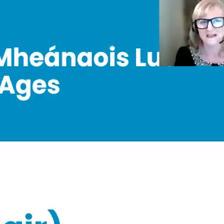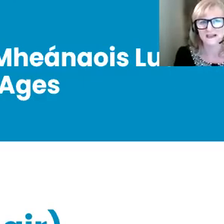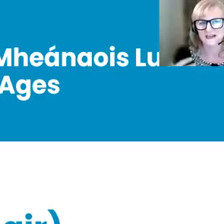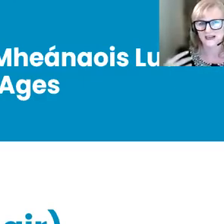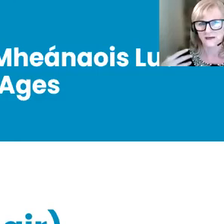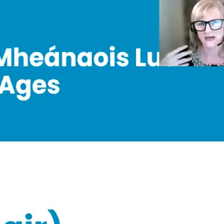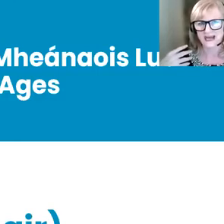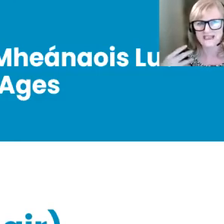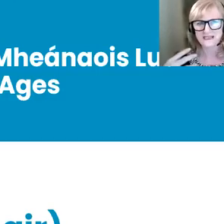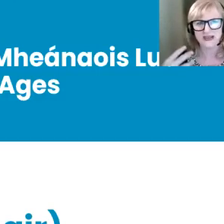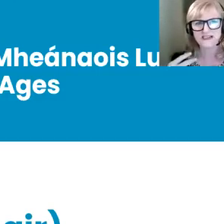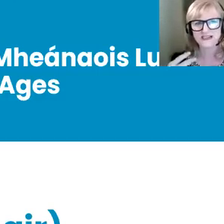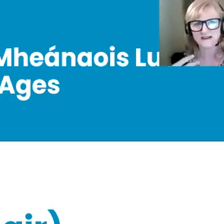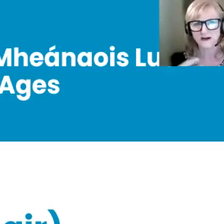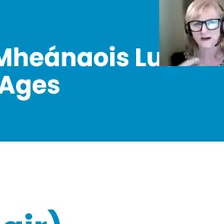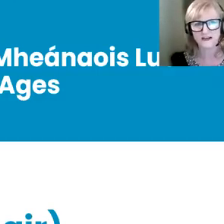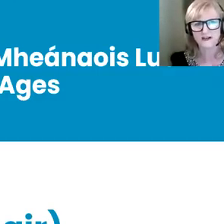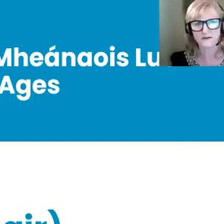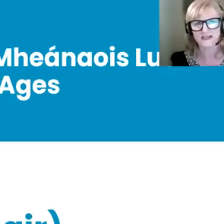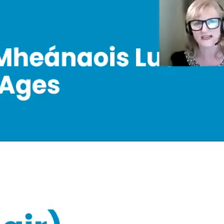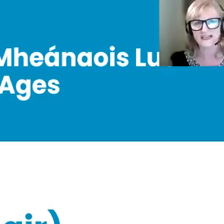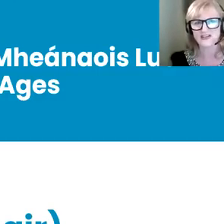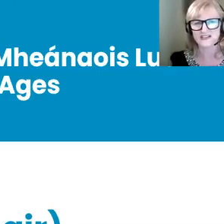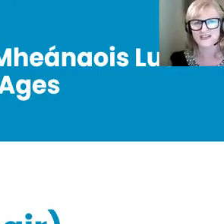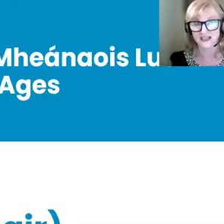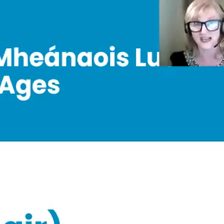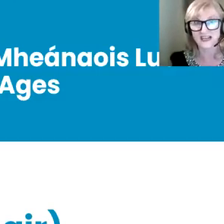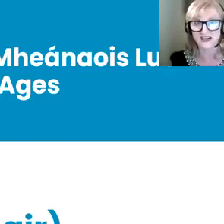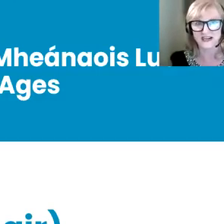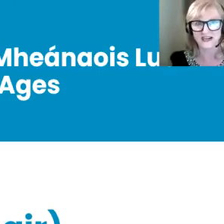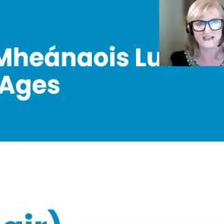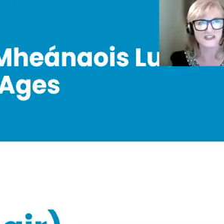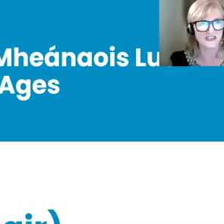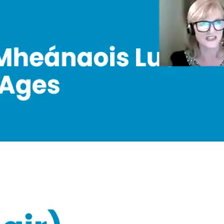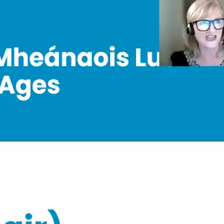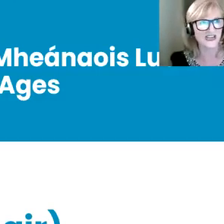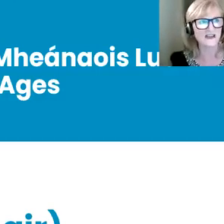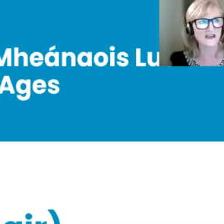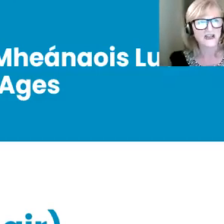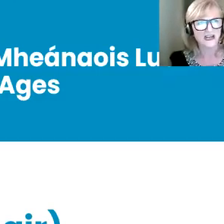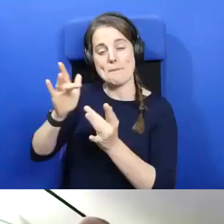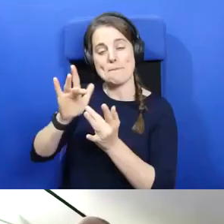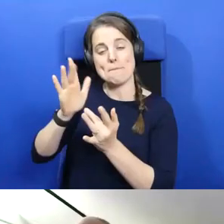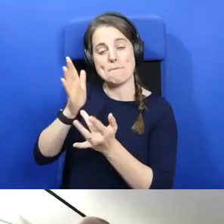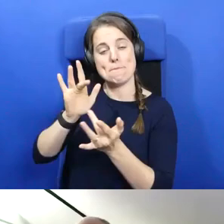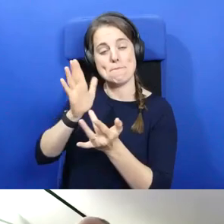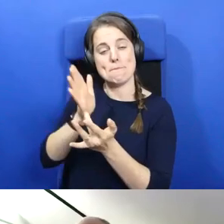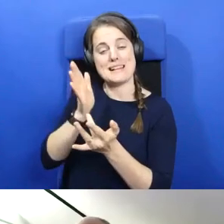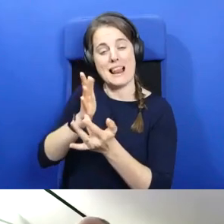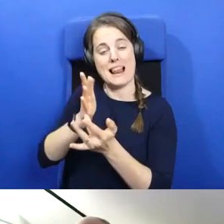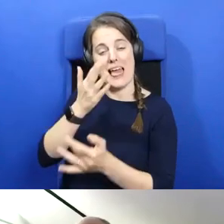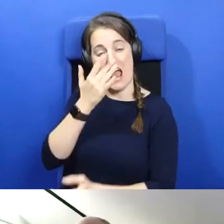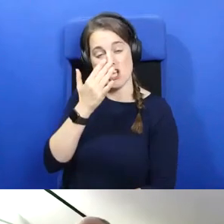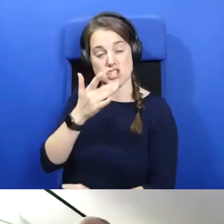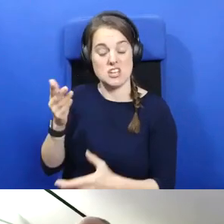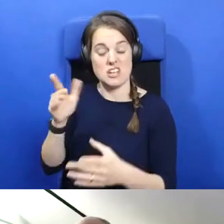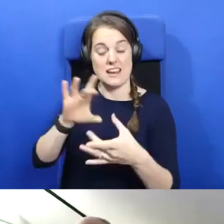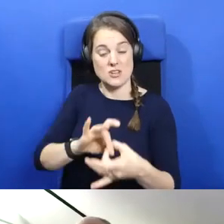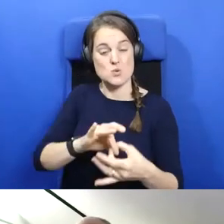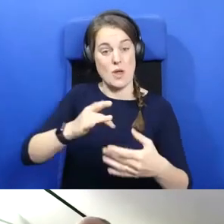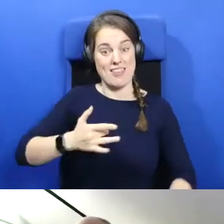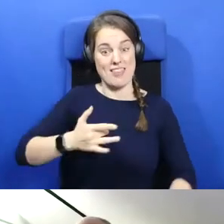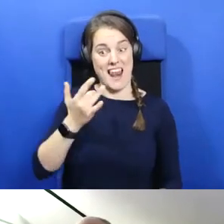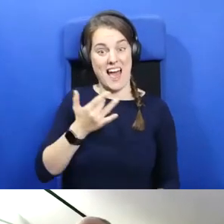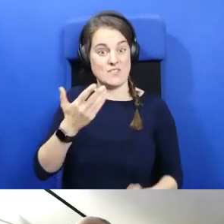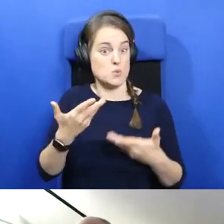aspect of early Middle Ages in our lives today? And, you know, can we look at, you